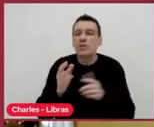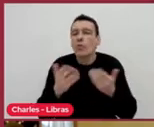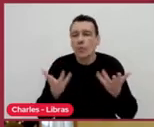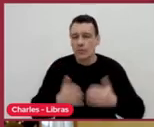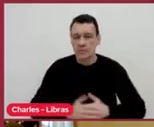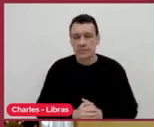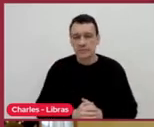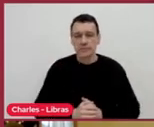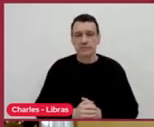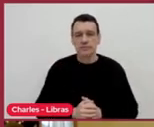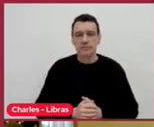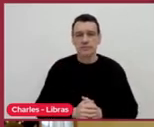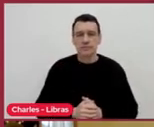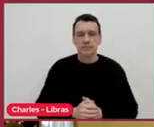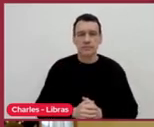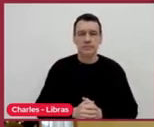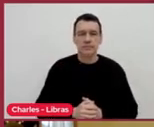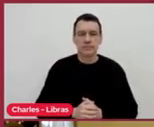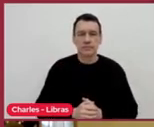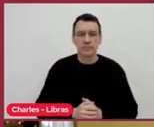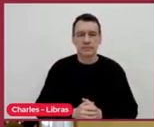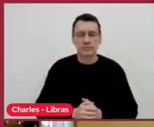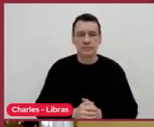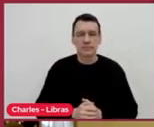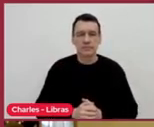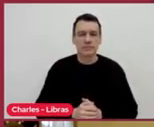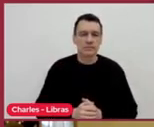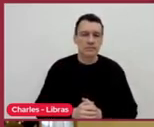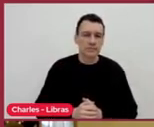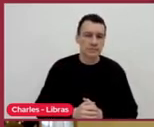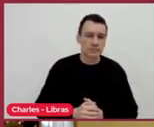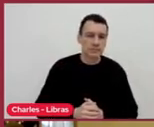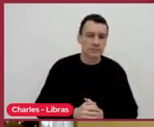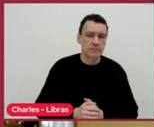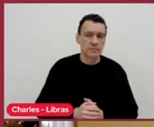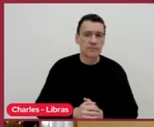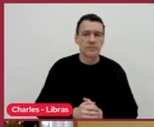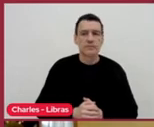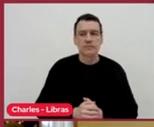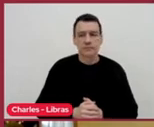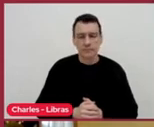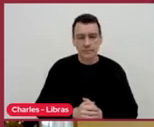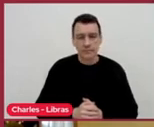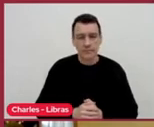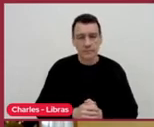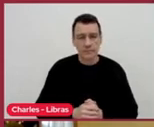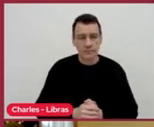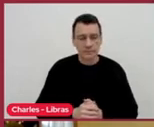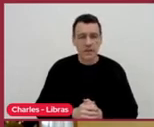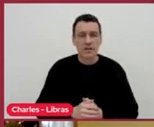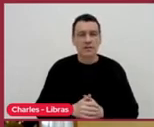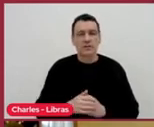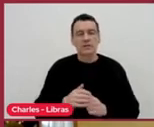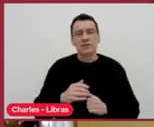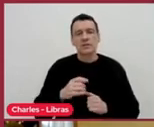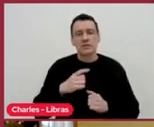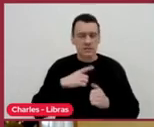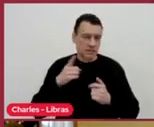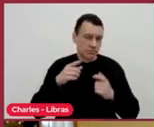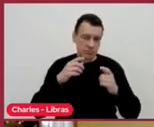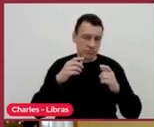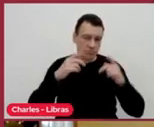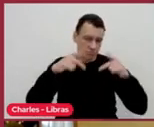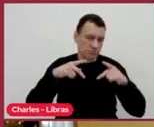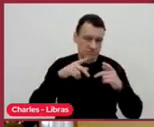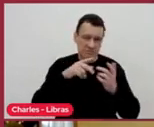And there's also another thing that I want to share is that the myth of optimized for programmer happiness. So yeah,